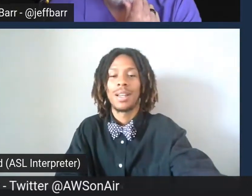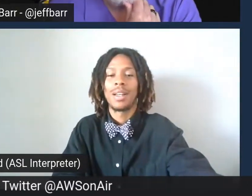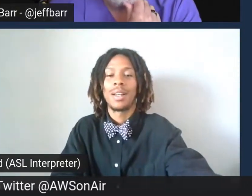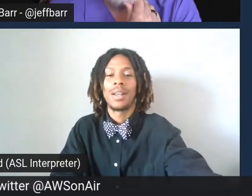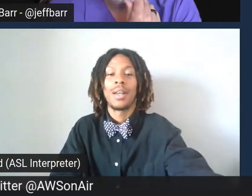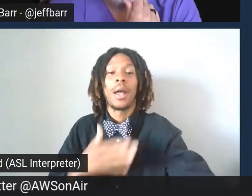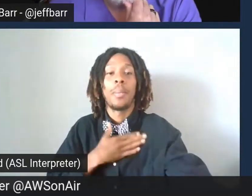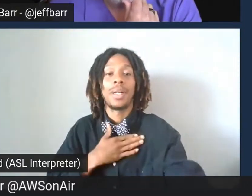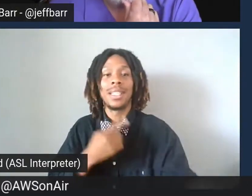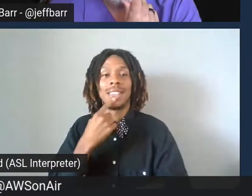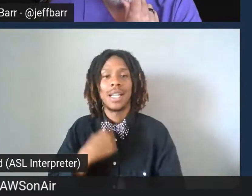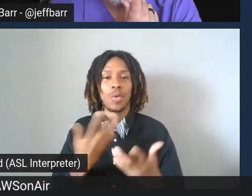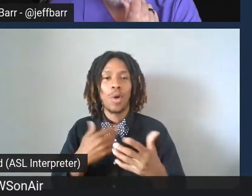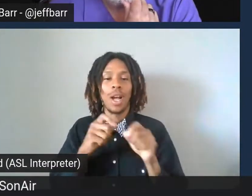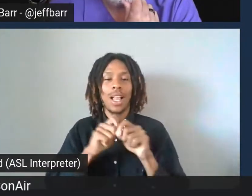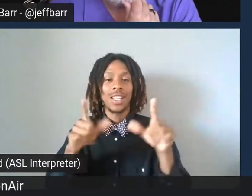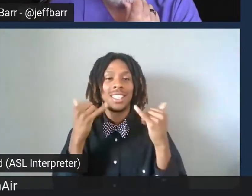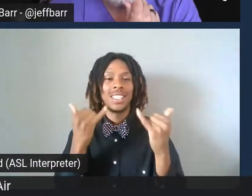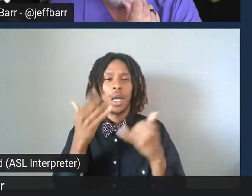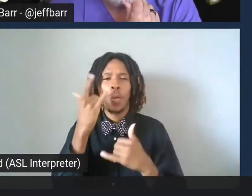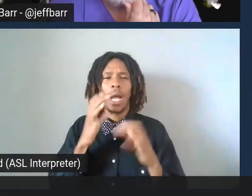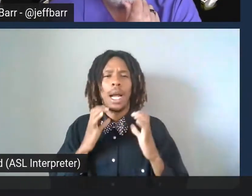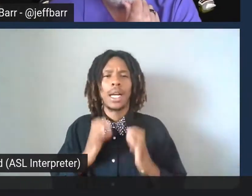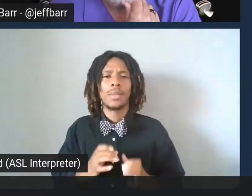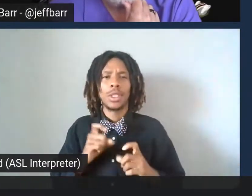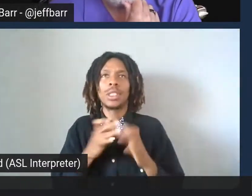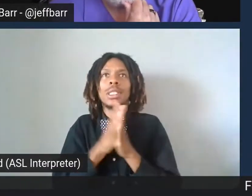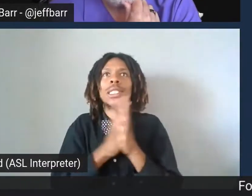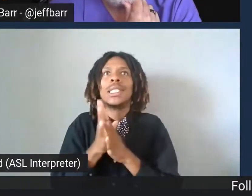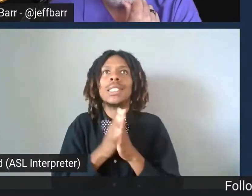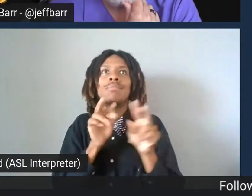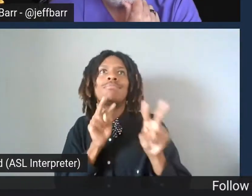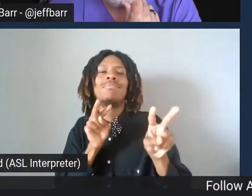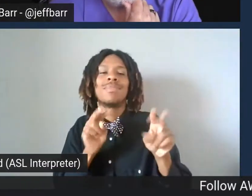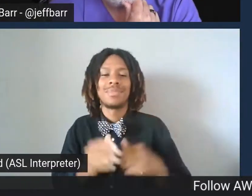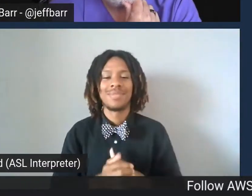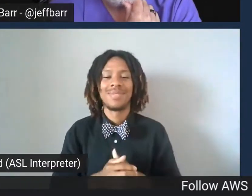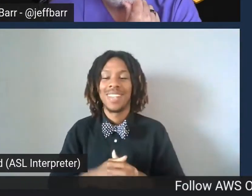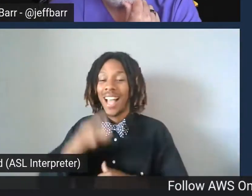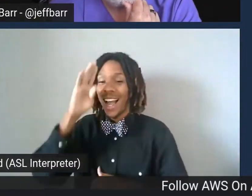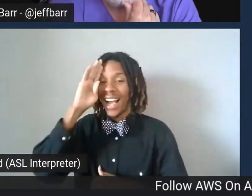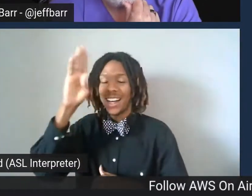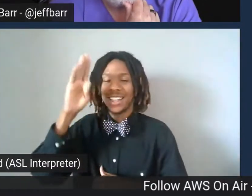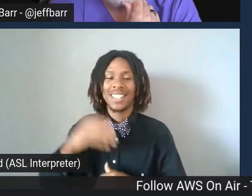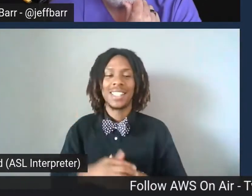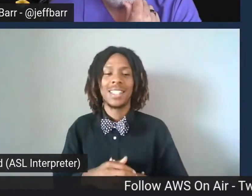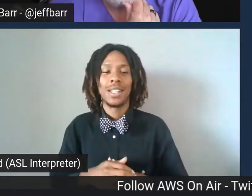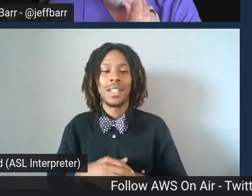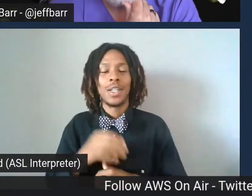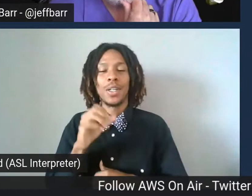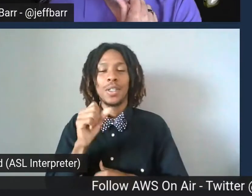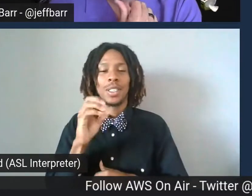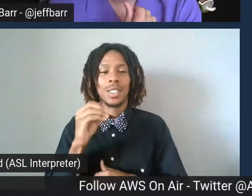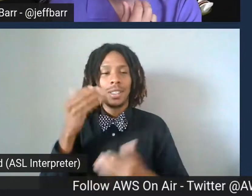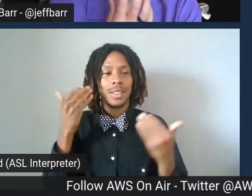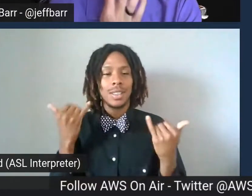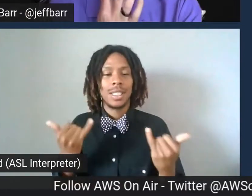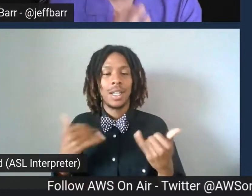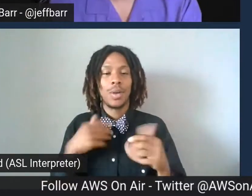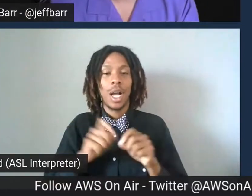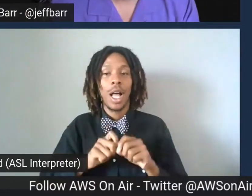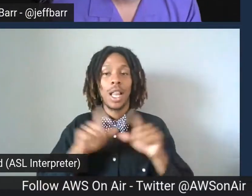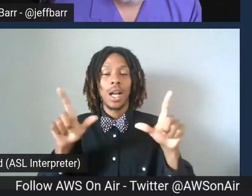us what we're launching today and why customers should be excited. Yeah, hi everyone. So today we are